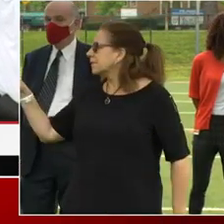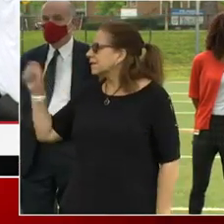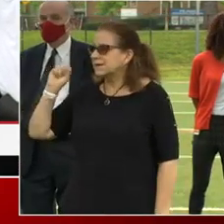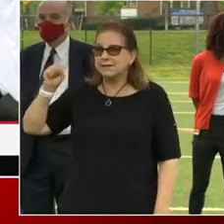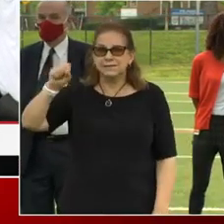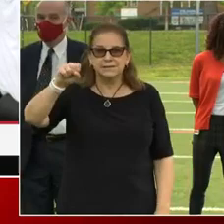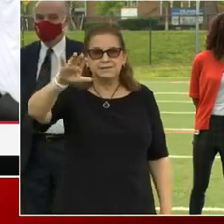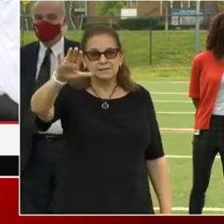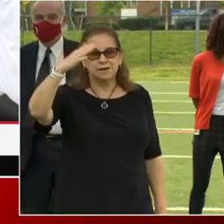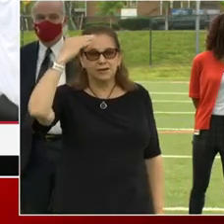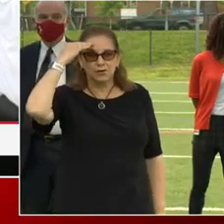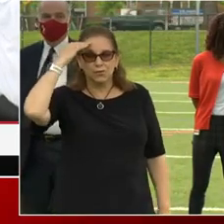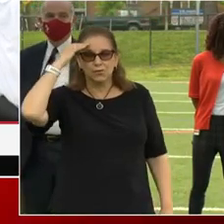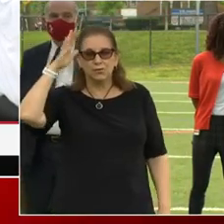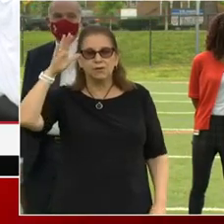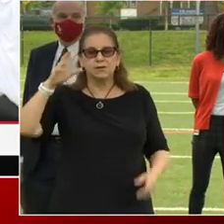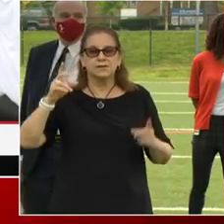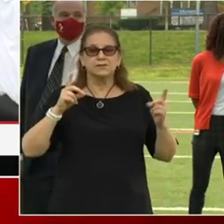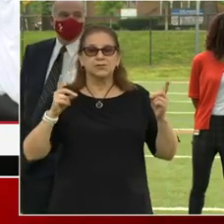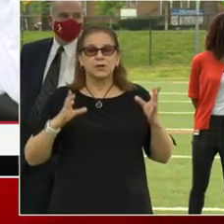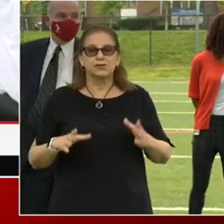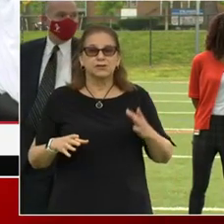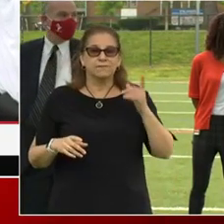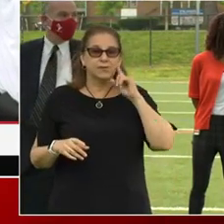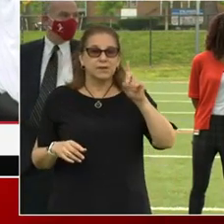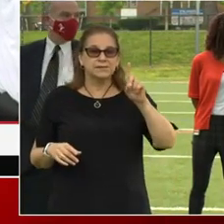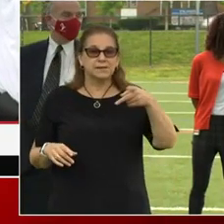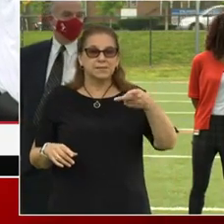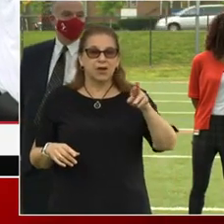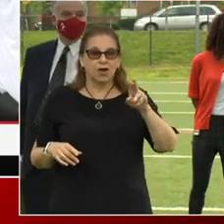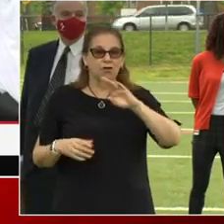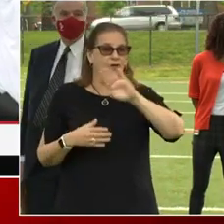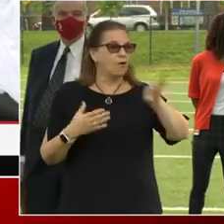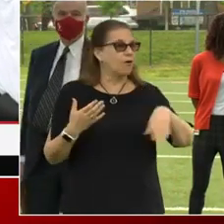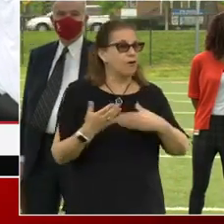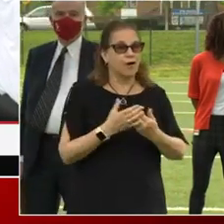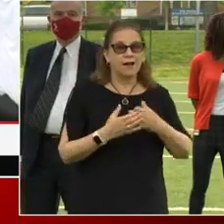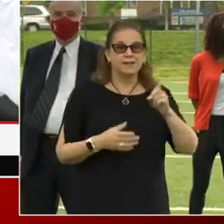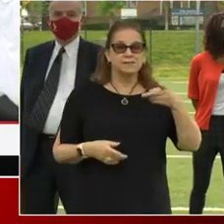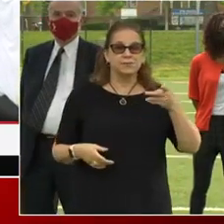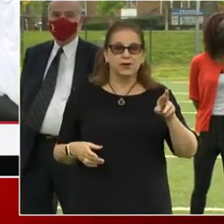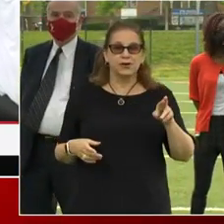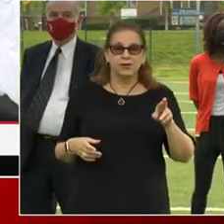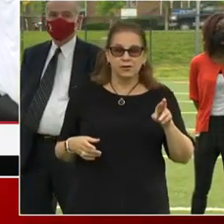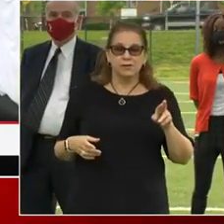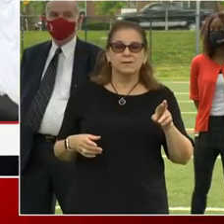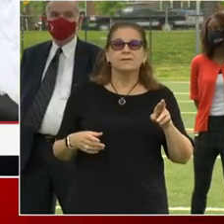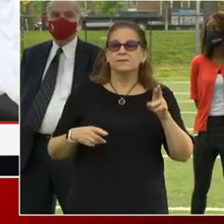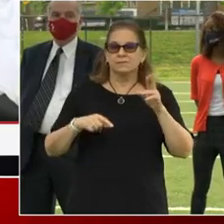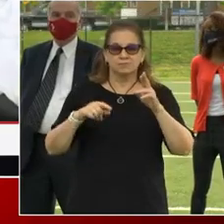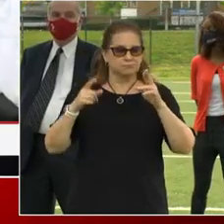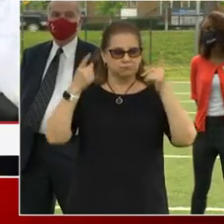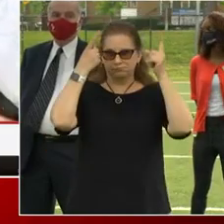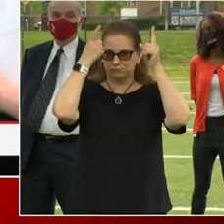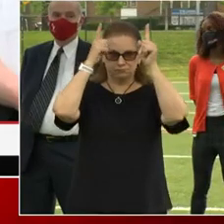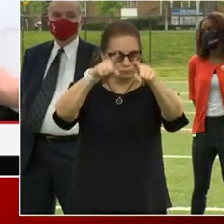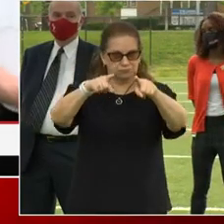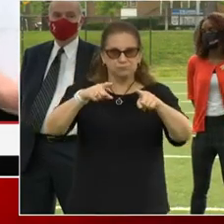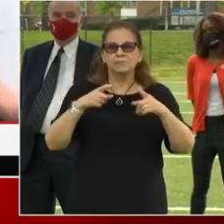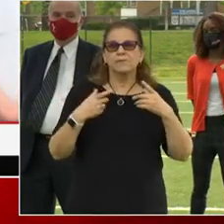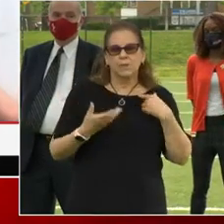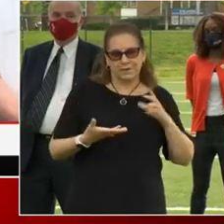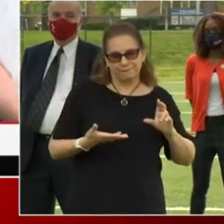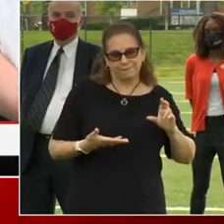for DPR, and all of our DPR staff couldn't agree with you more. We have invested a